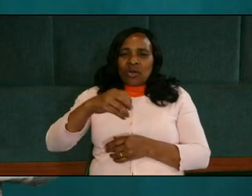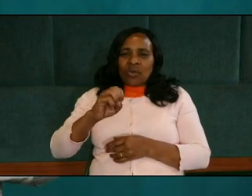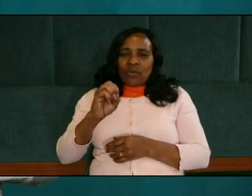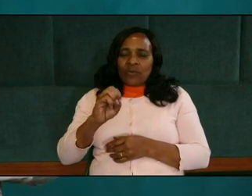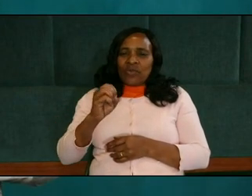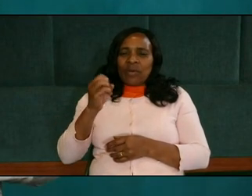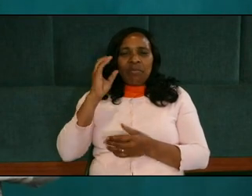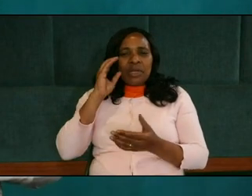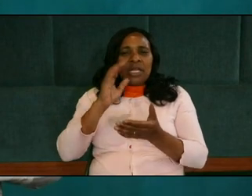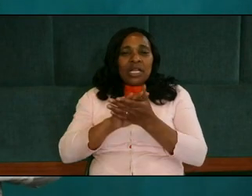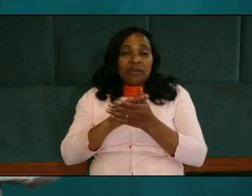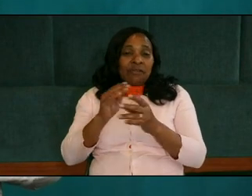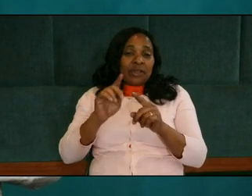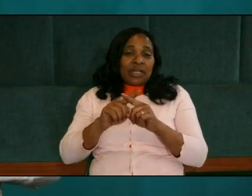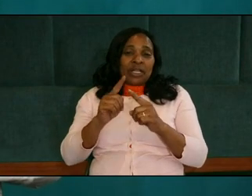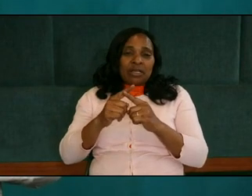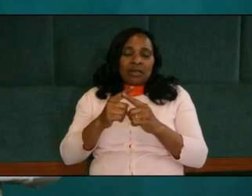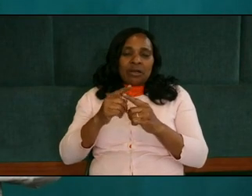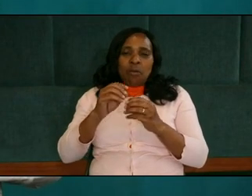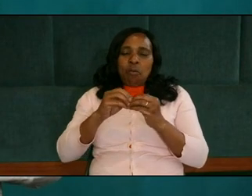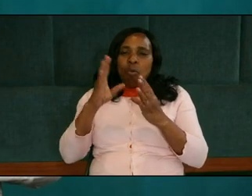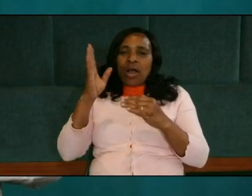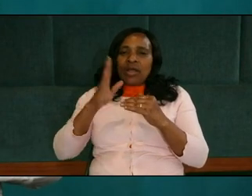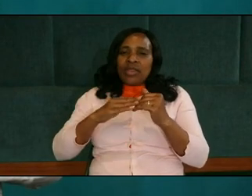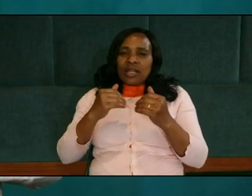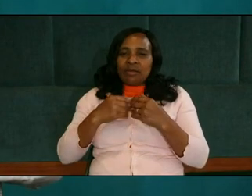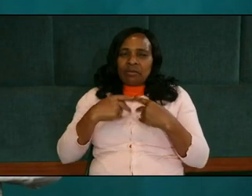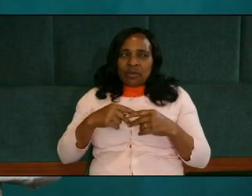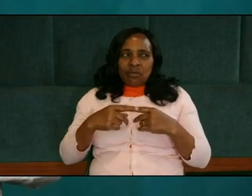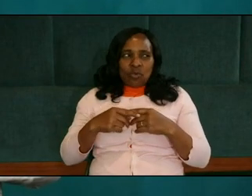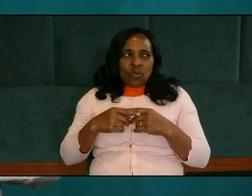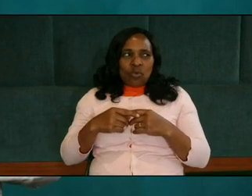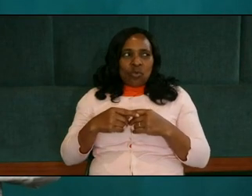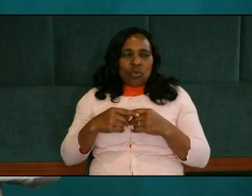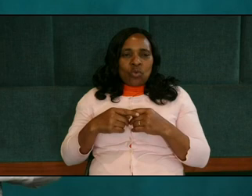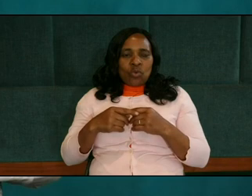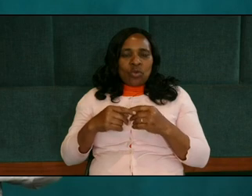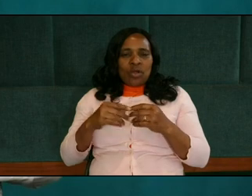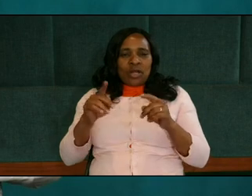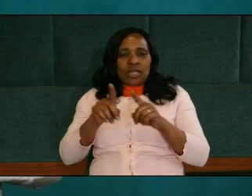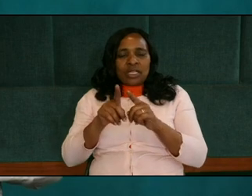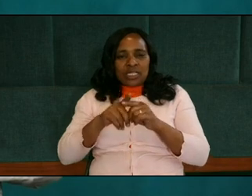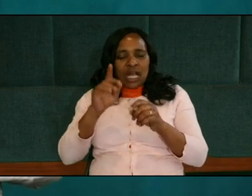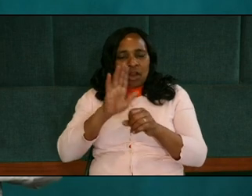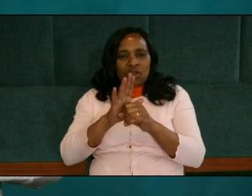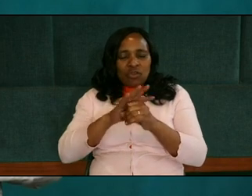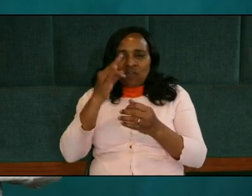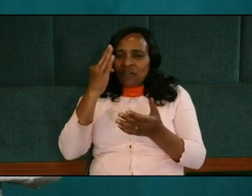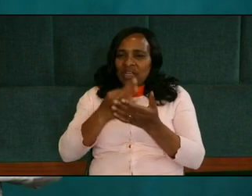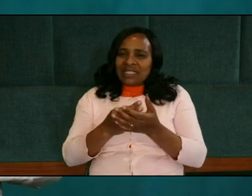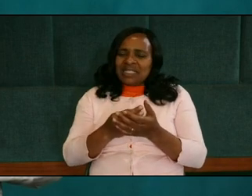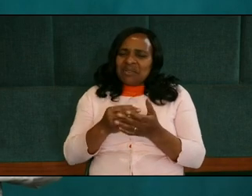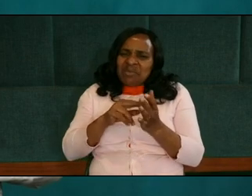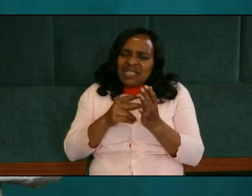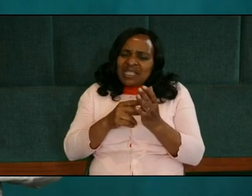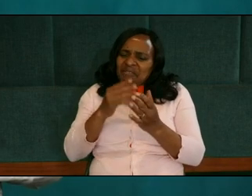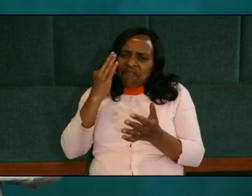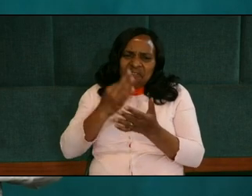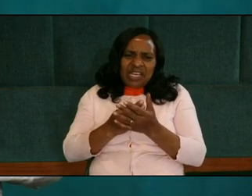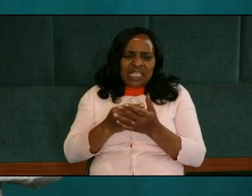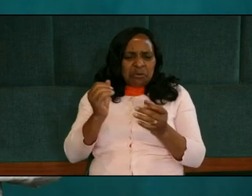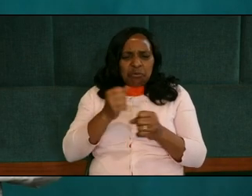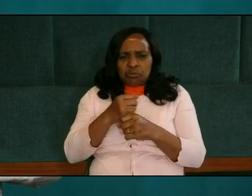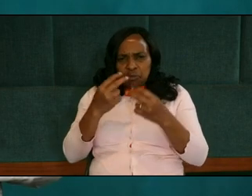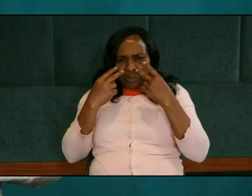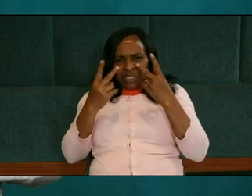she believed them even more than the people who saw them. So I think that was just, that's a lot of faith. I think faith is when you can't see and you still